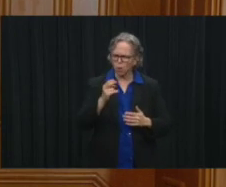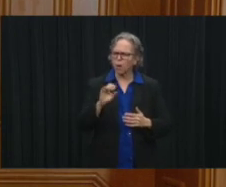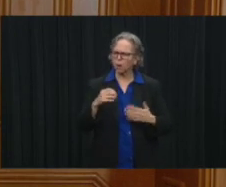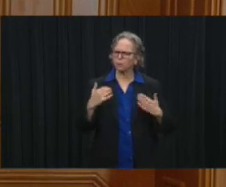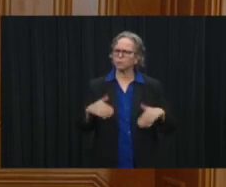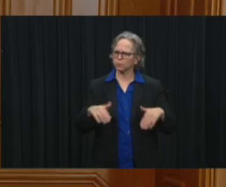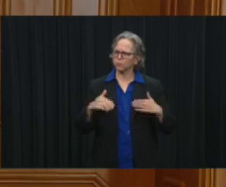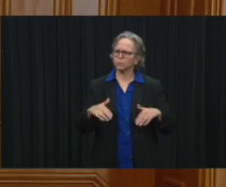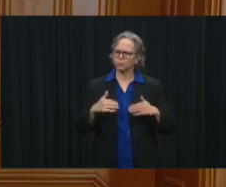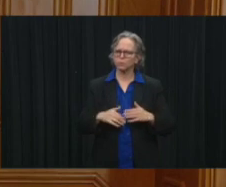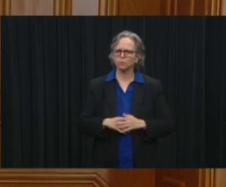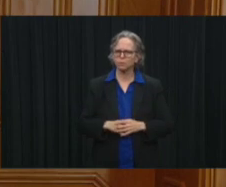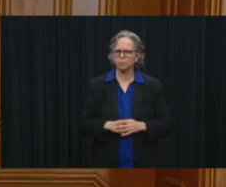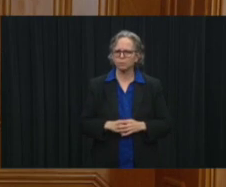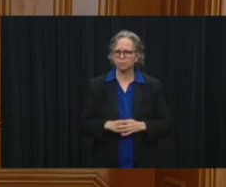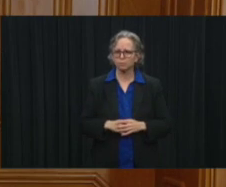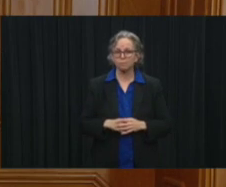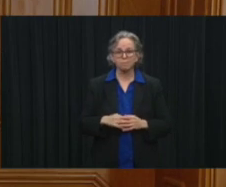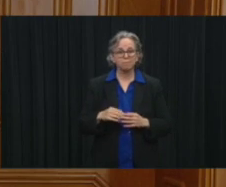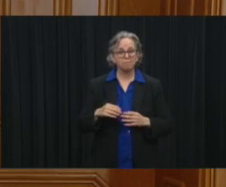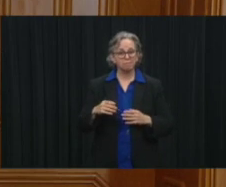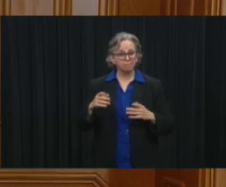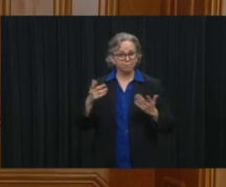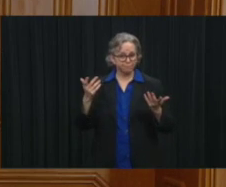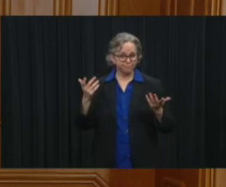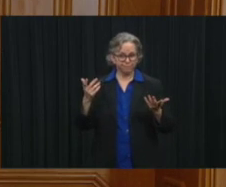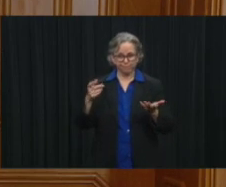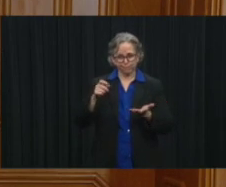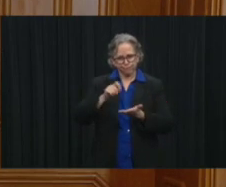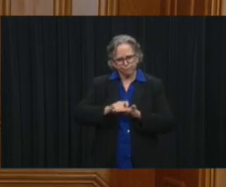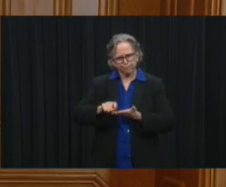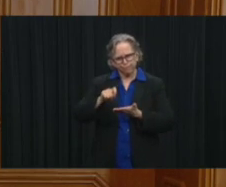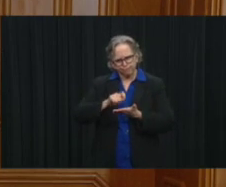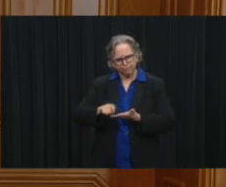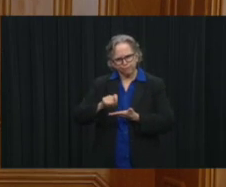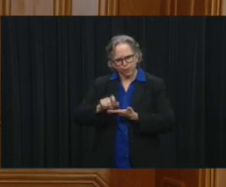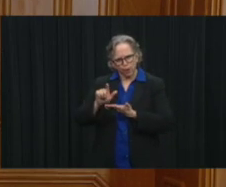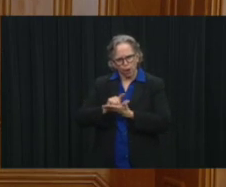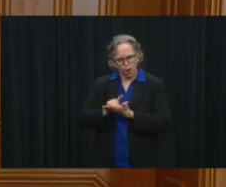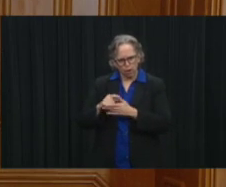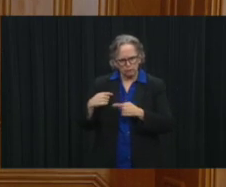on legislation that you've been reading about. So